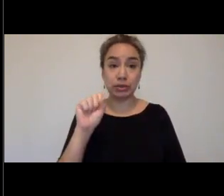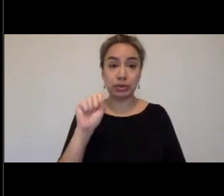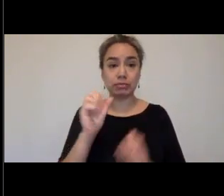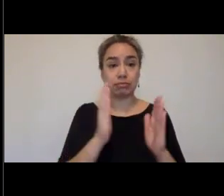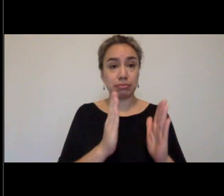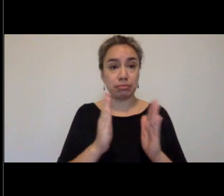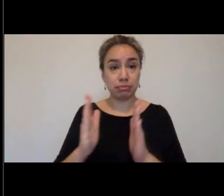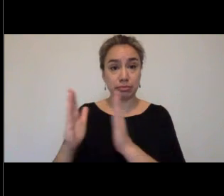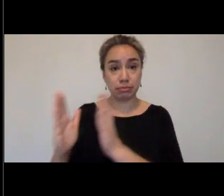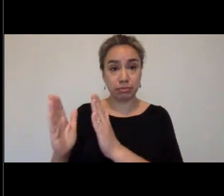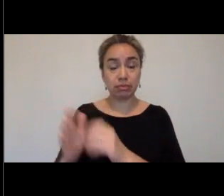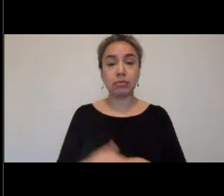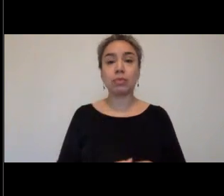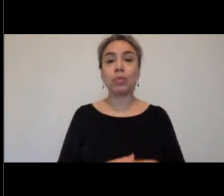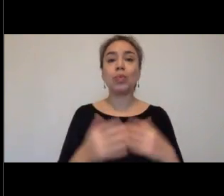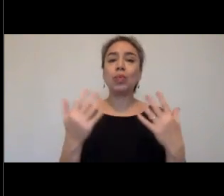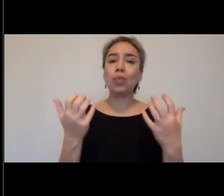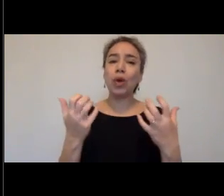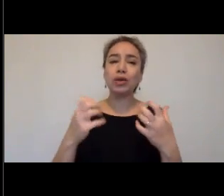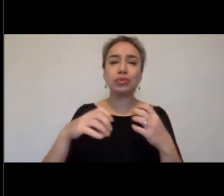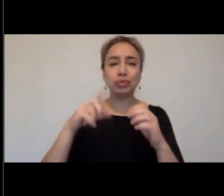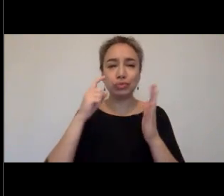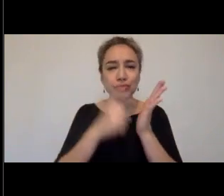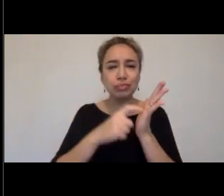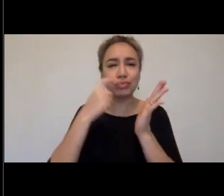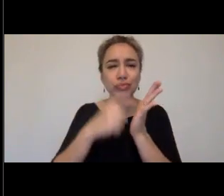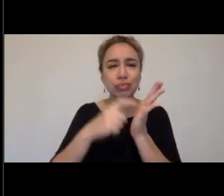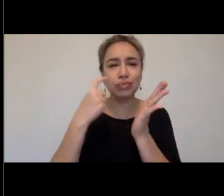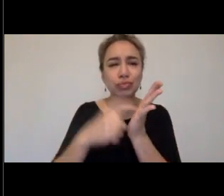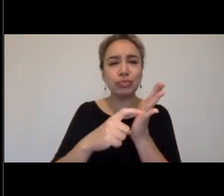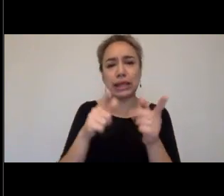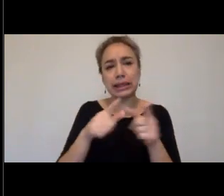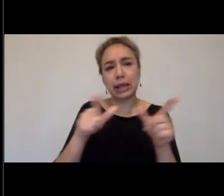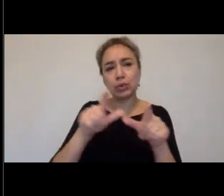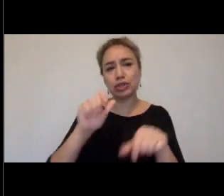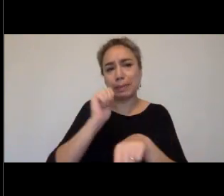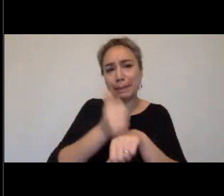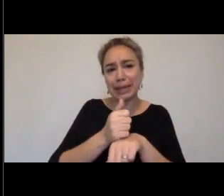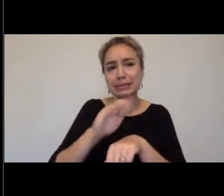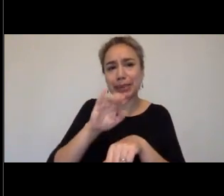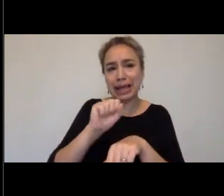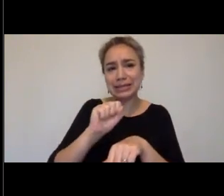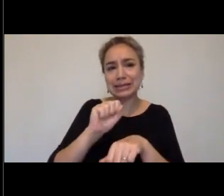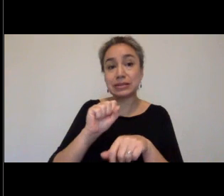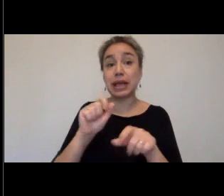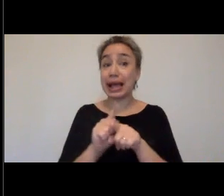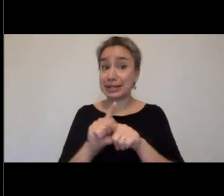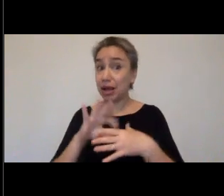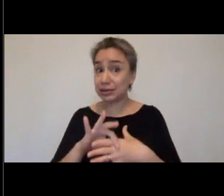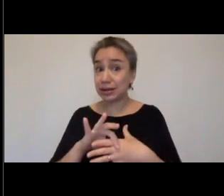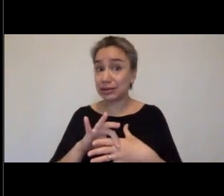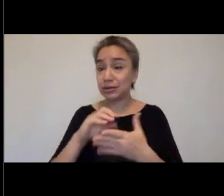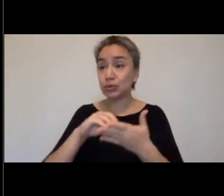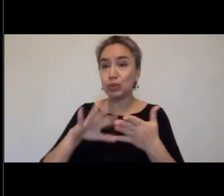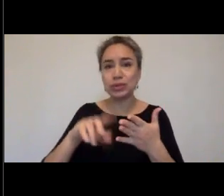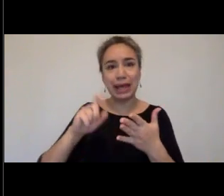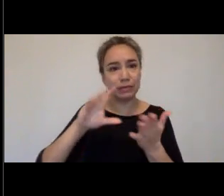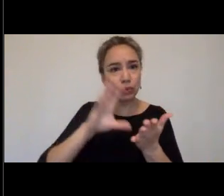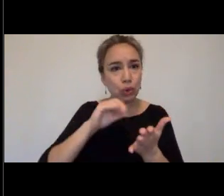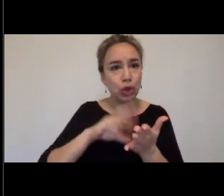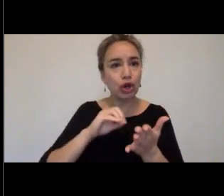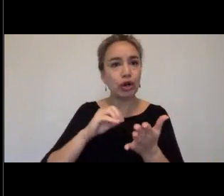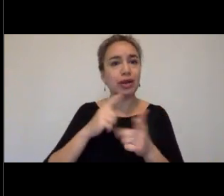bring out these language-based biases explicitly as content that the students were had to learn and would be